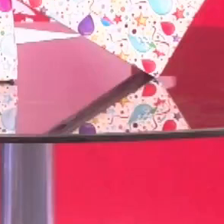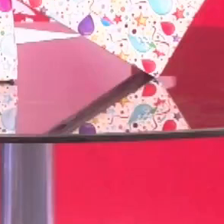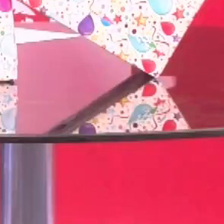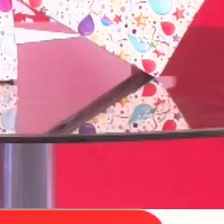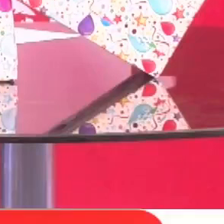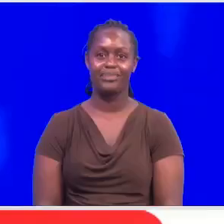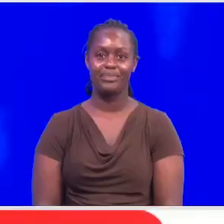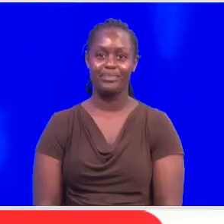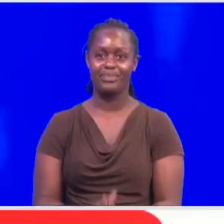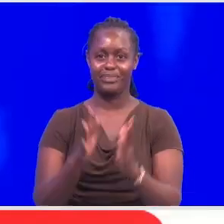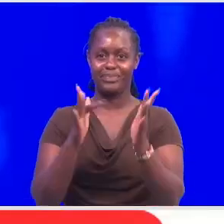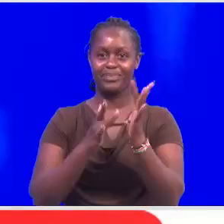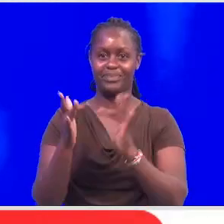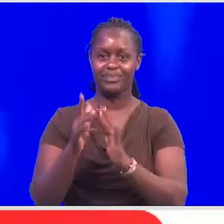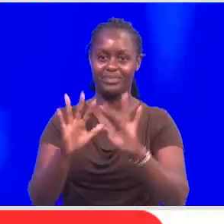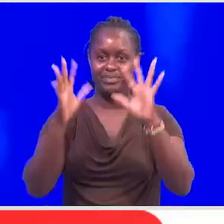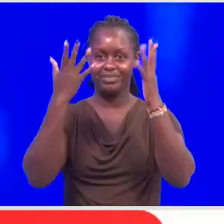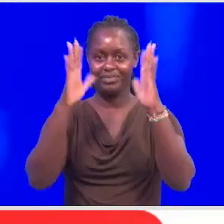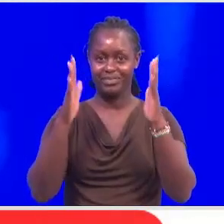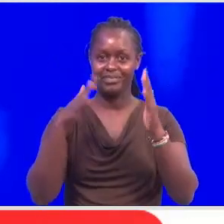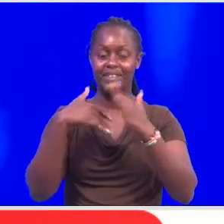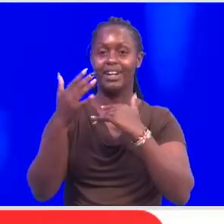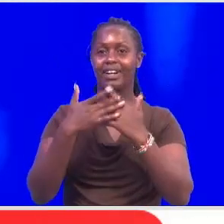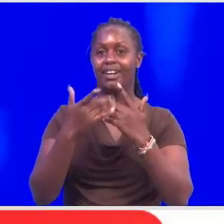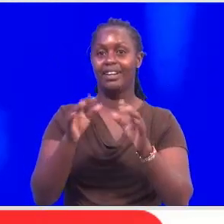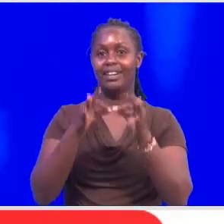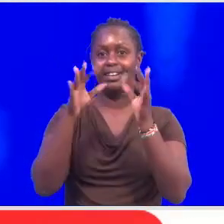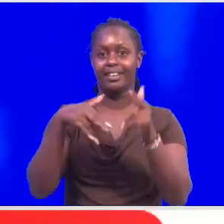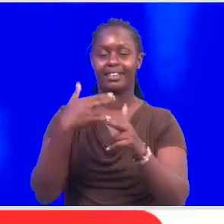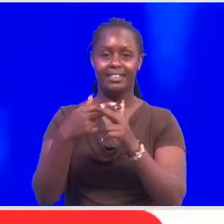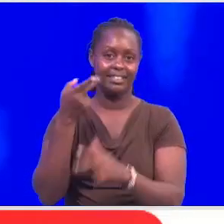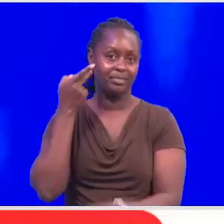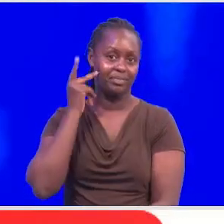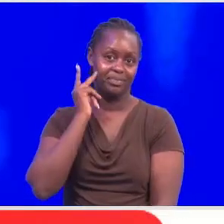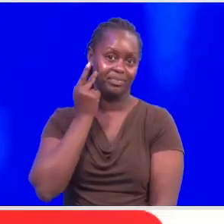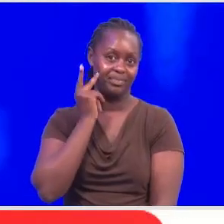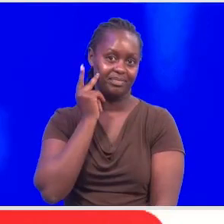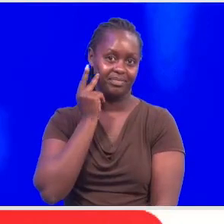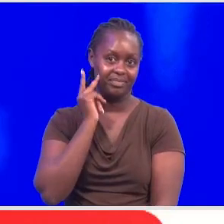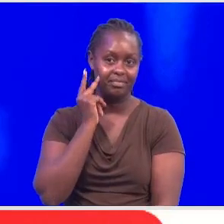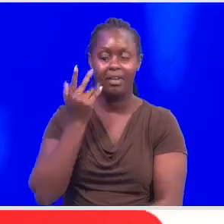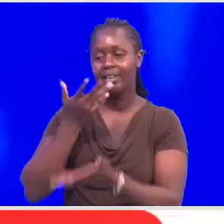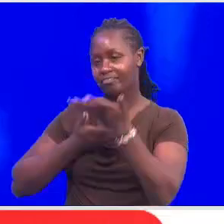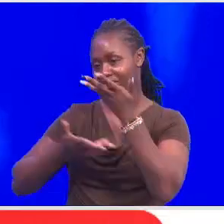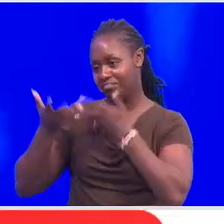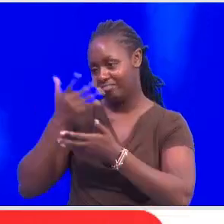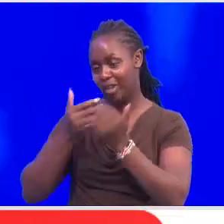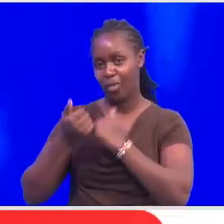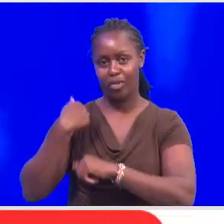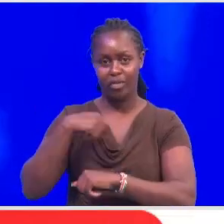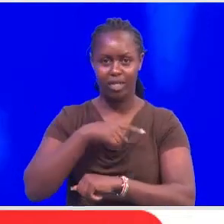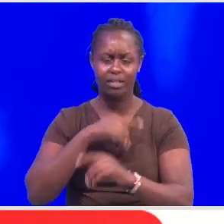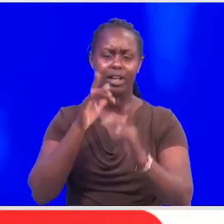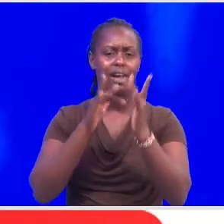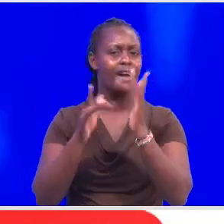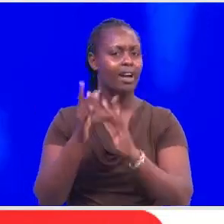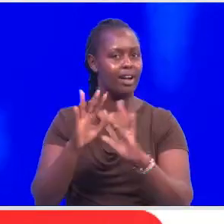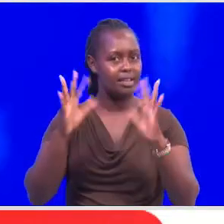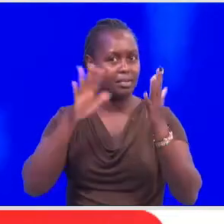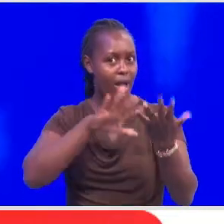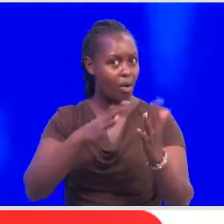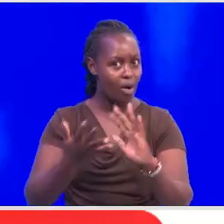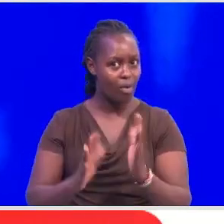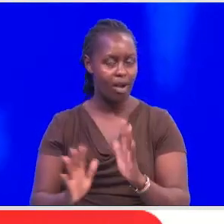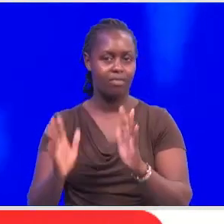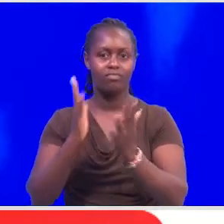Merry Christmas. Our sign language interpreter is none other than Catherine C. Malloy. You can interact with us. Tell us how your Christmas has been like. I'll be